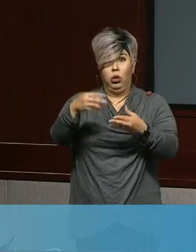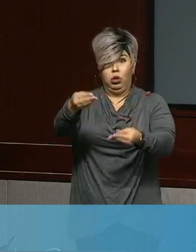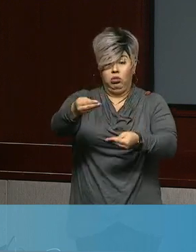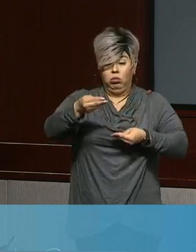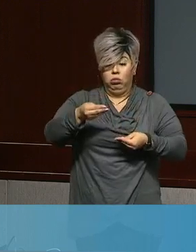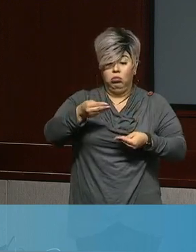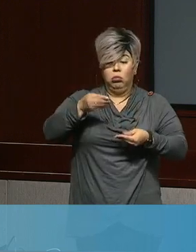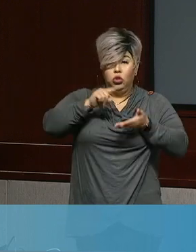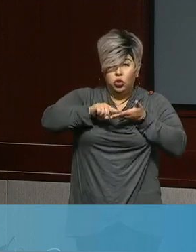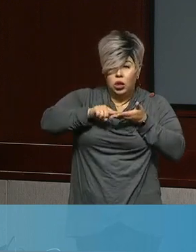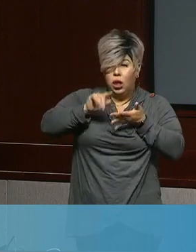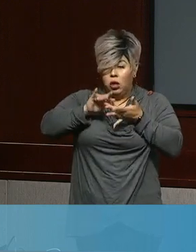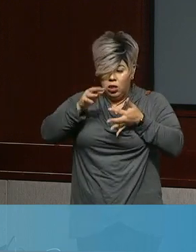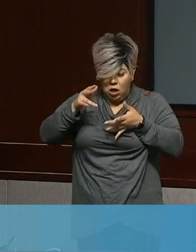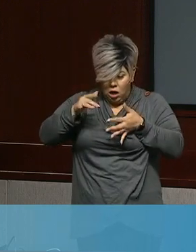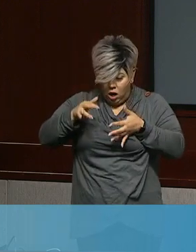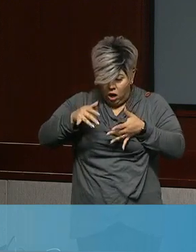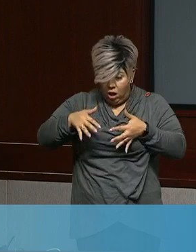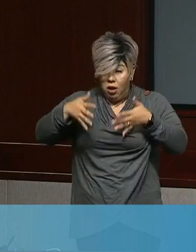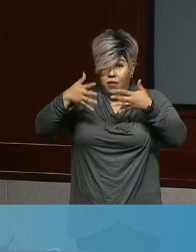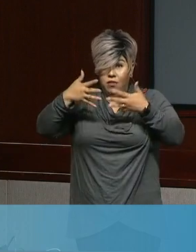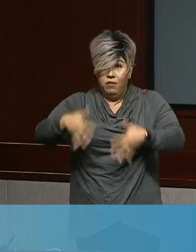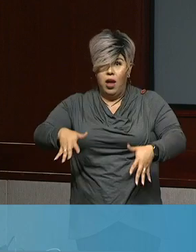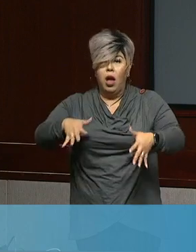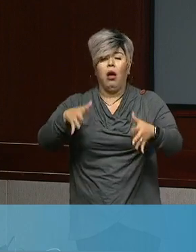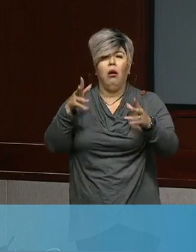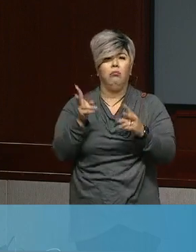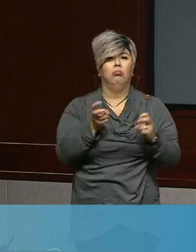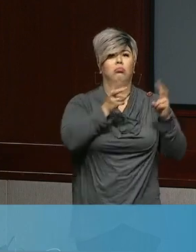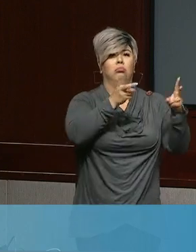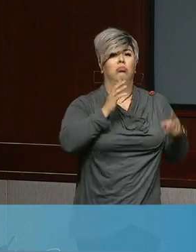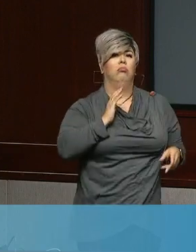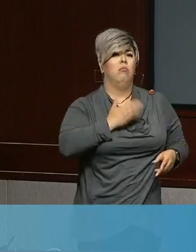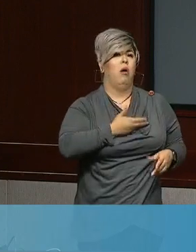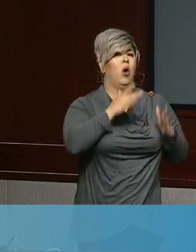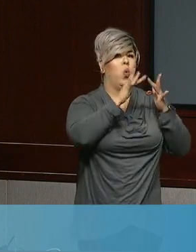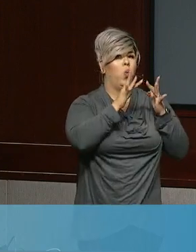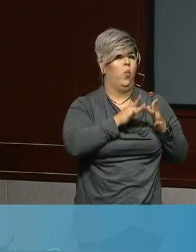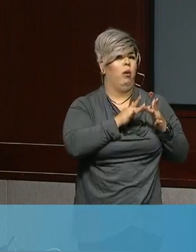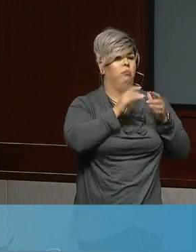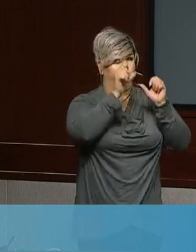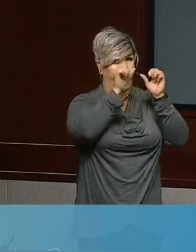the elements have been completed before it is put on the Kern County dashboard.